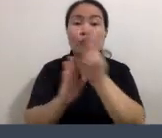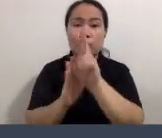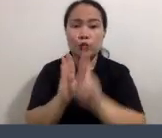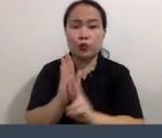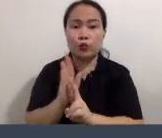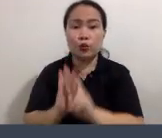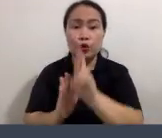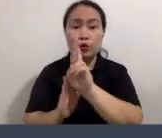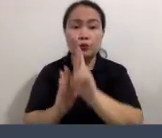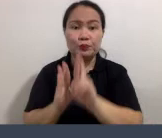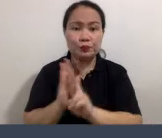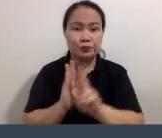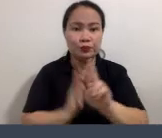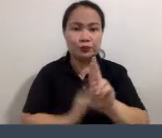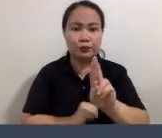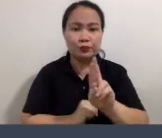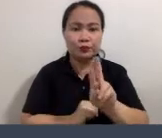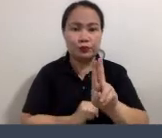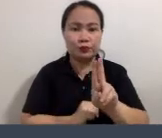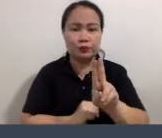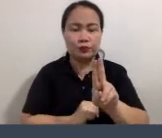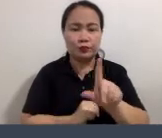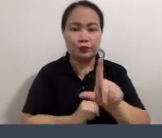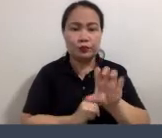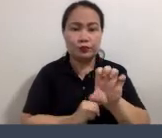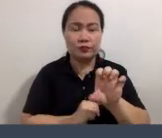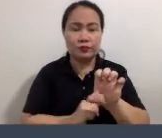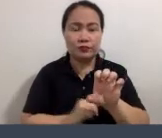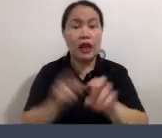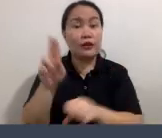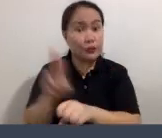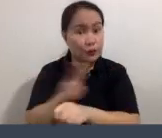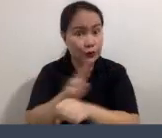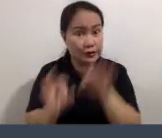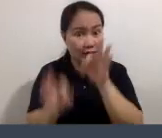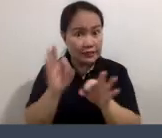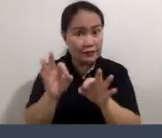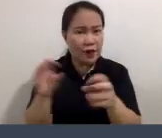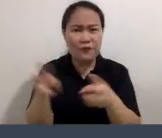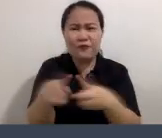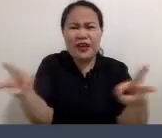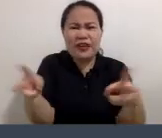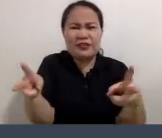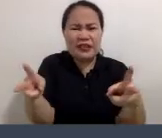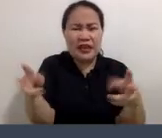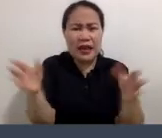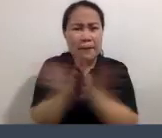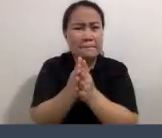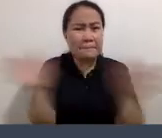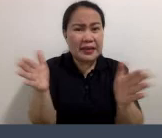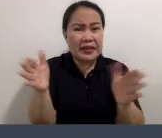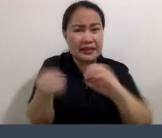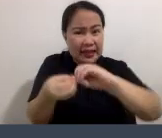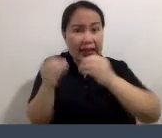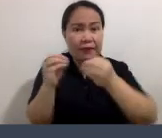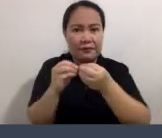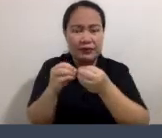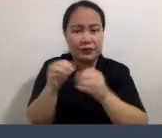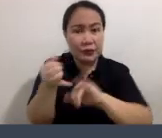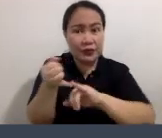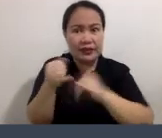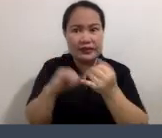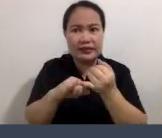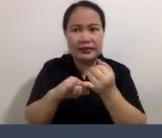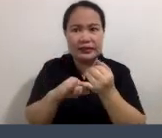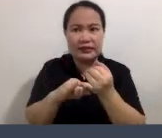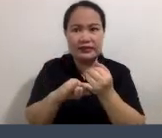rule ang pwede mong gamitin kapag ang value ng integers mo ay masyado ng malaki. Okay? So, ang colored counters and number